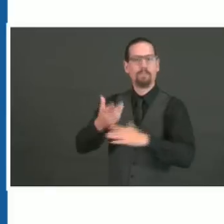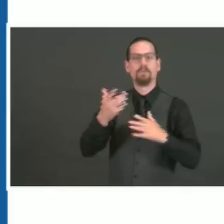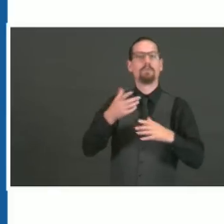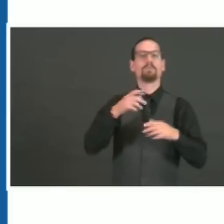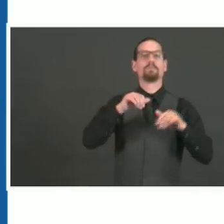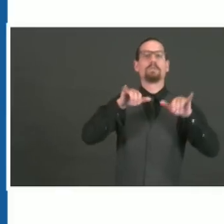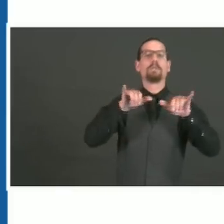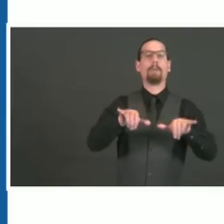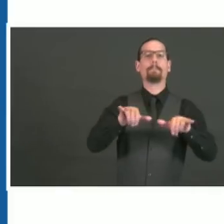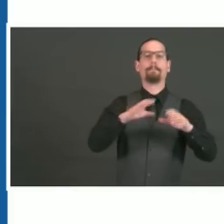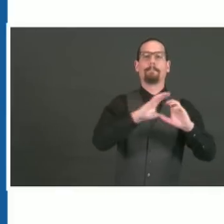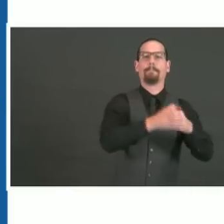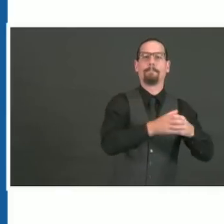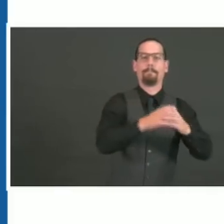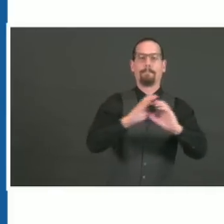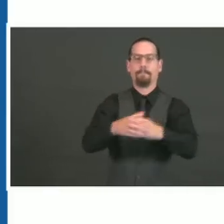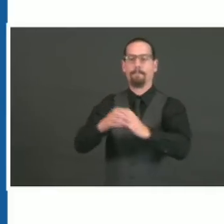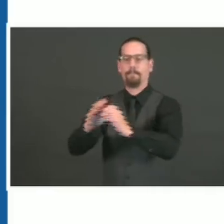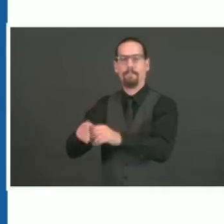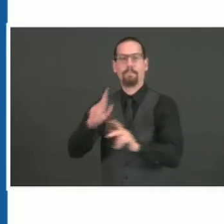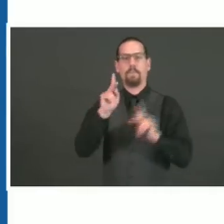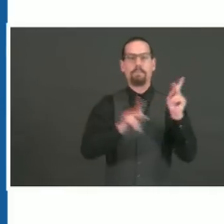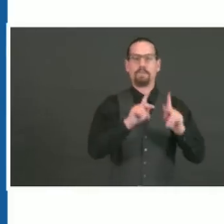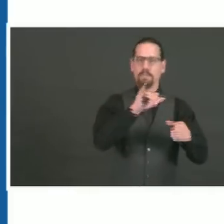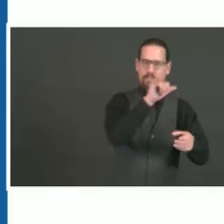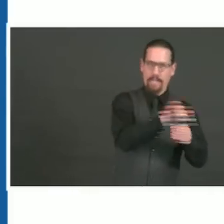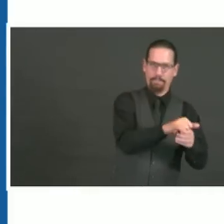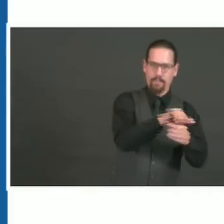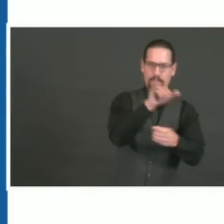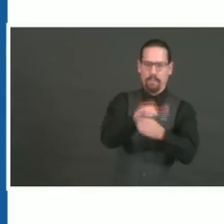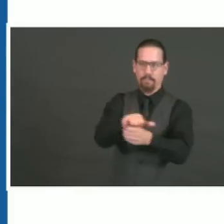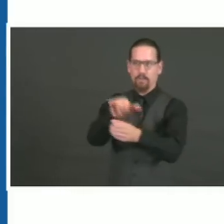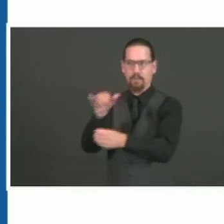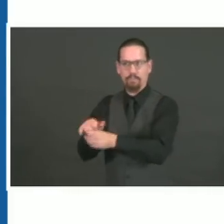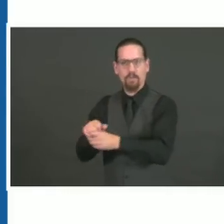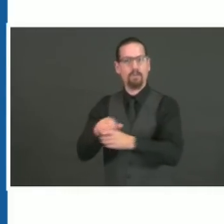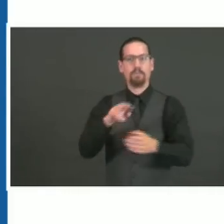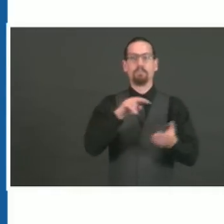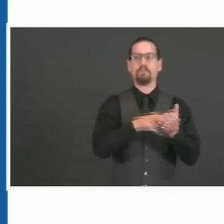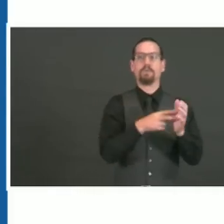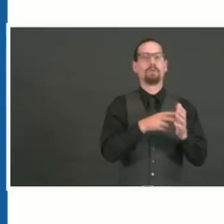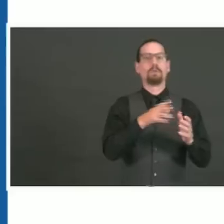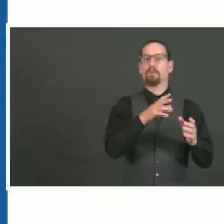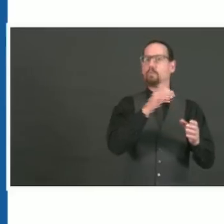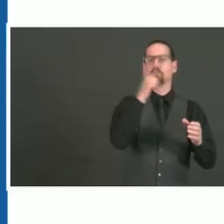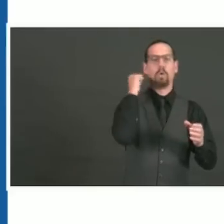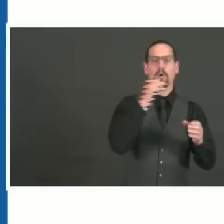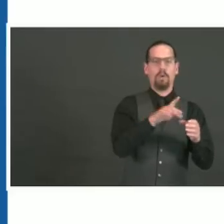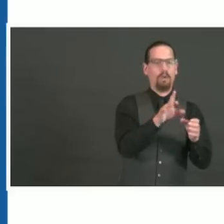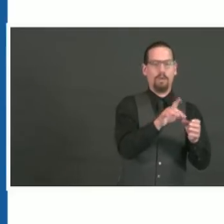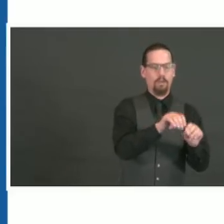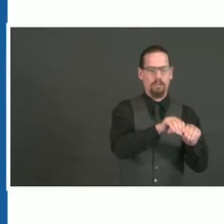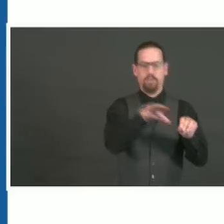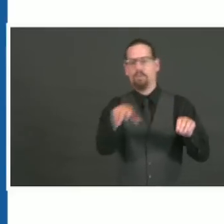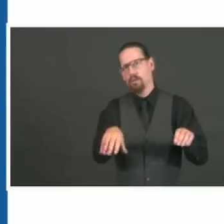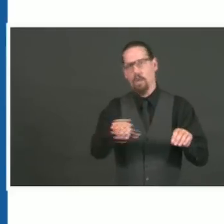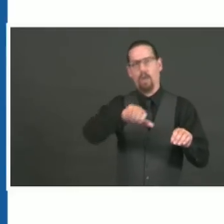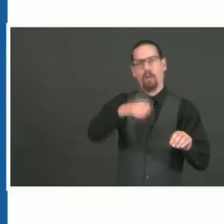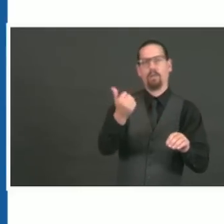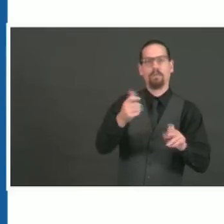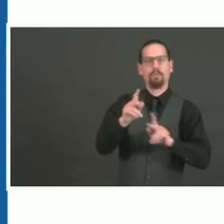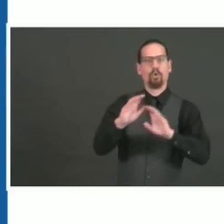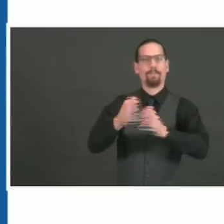or they're not connected by transmission within a school. I want to be very clear.